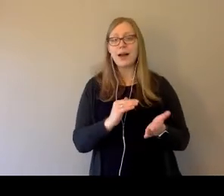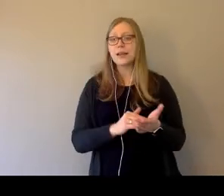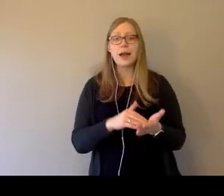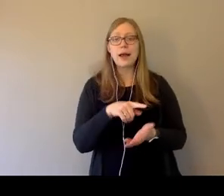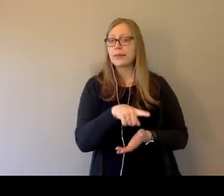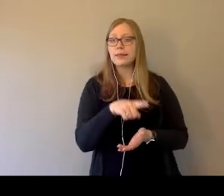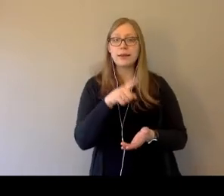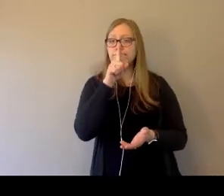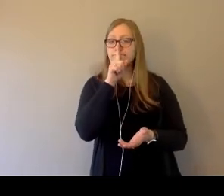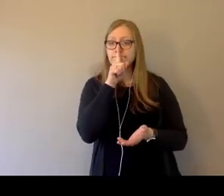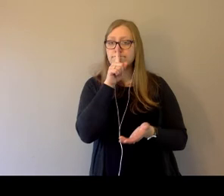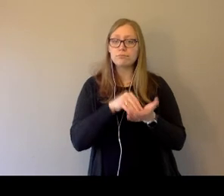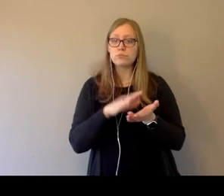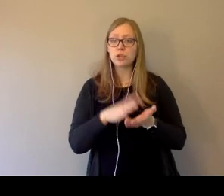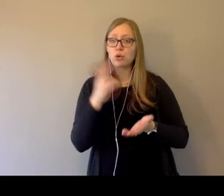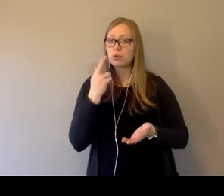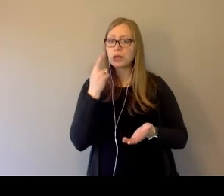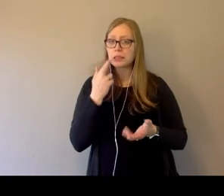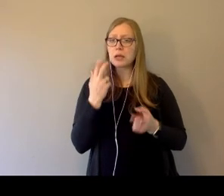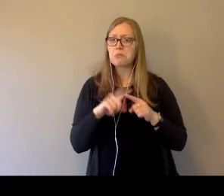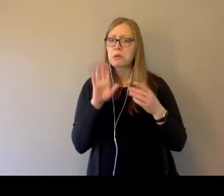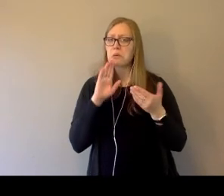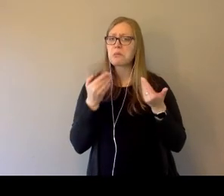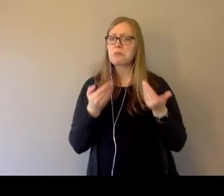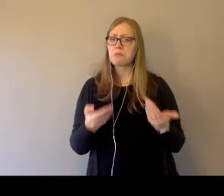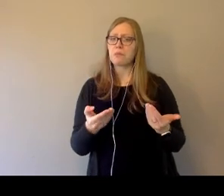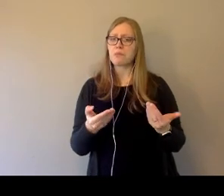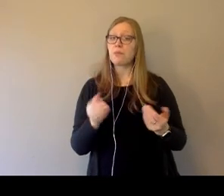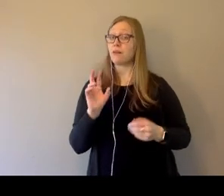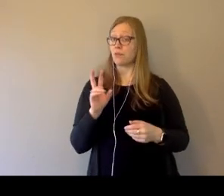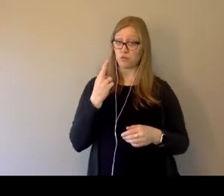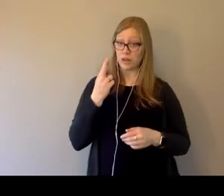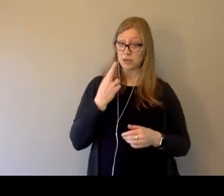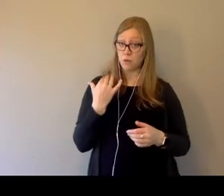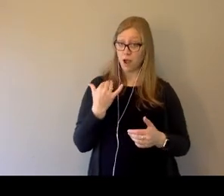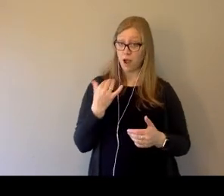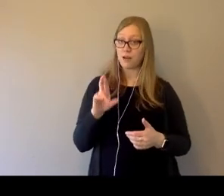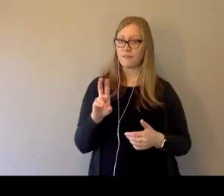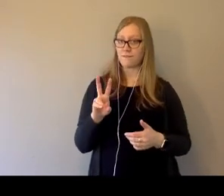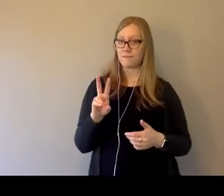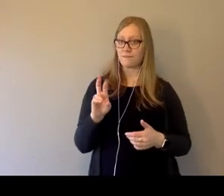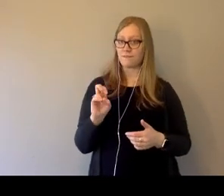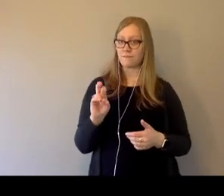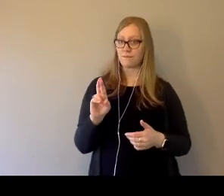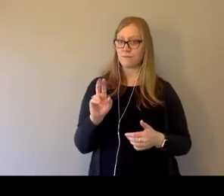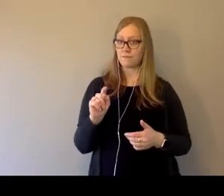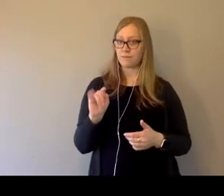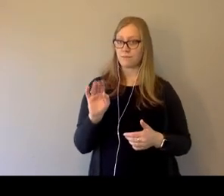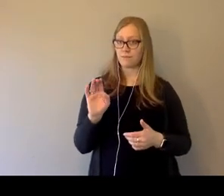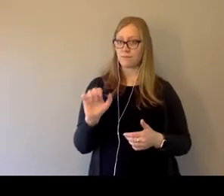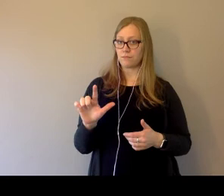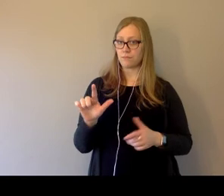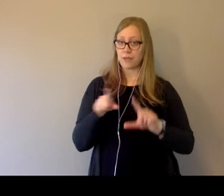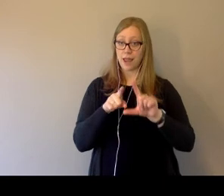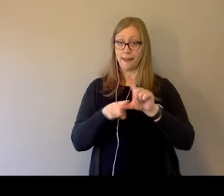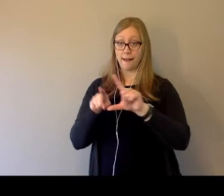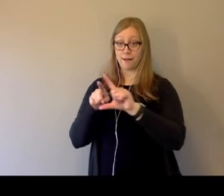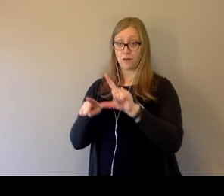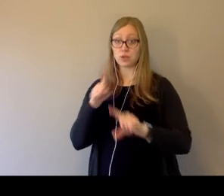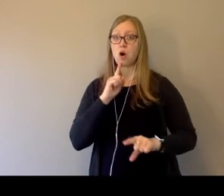down, but let's do it. Vertical angles. Vertical angles are congruent. And so